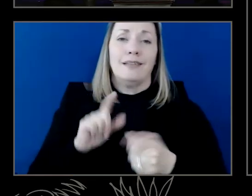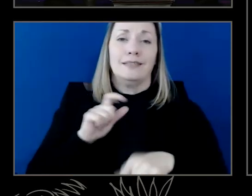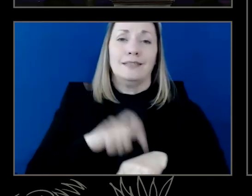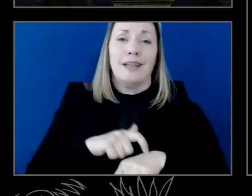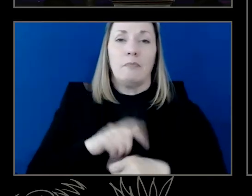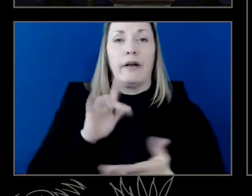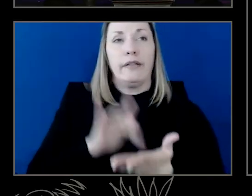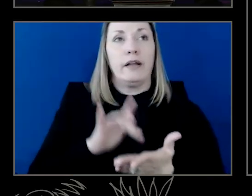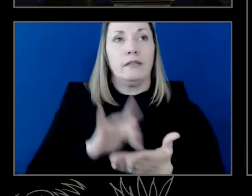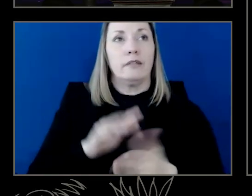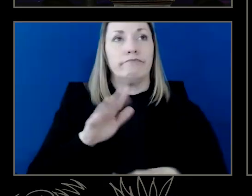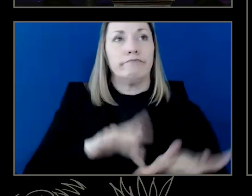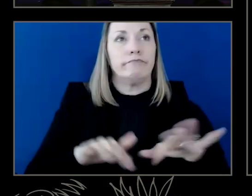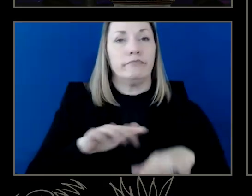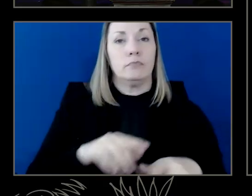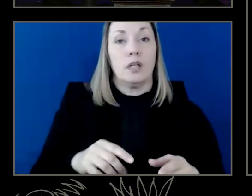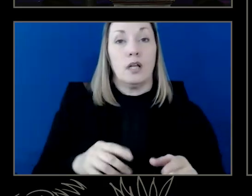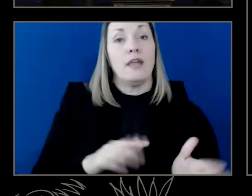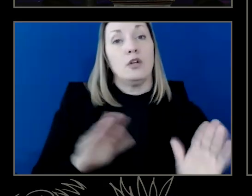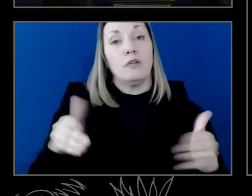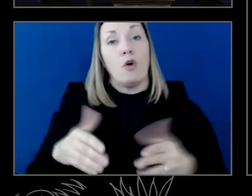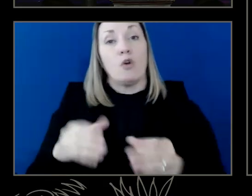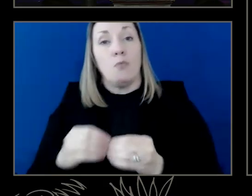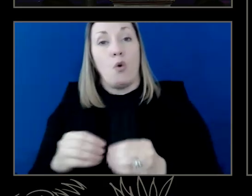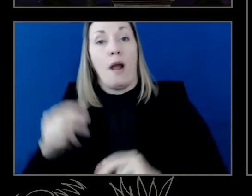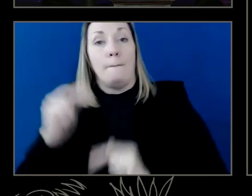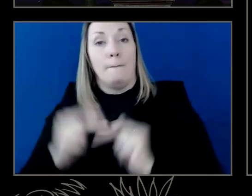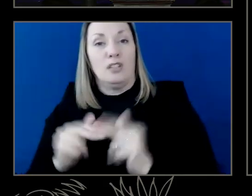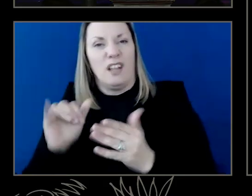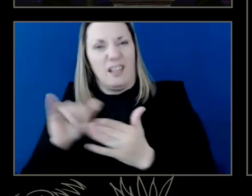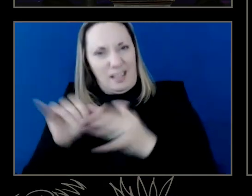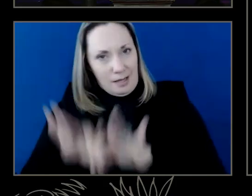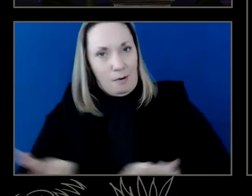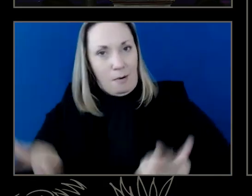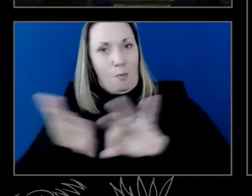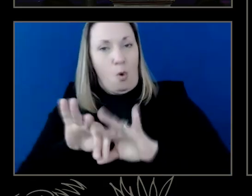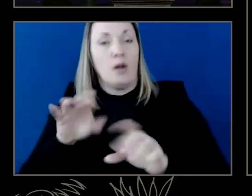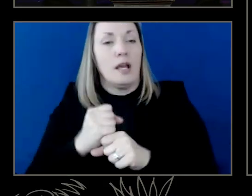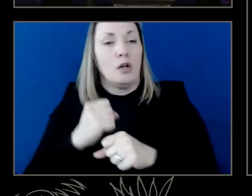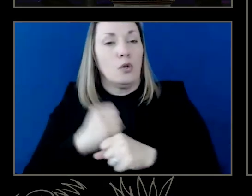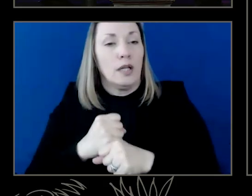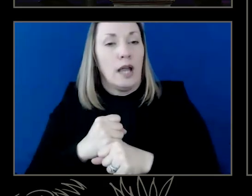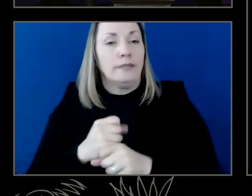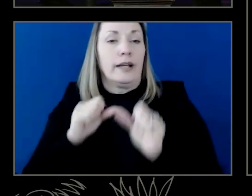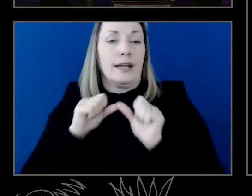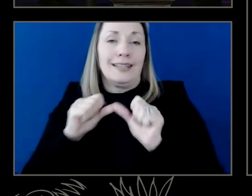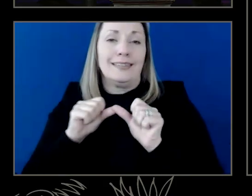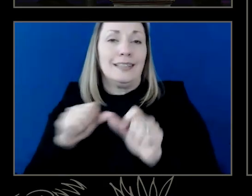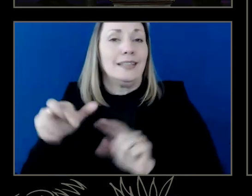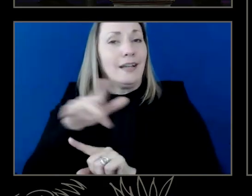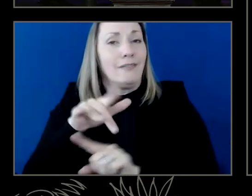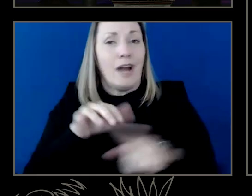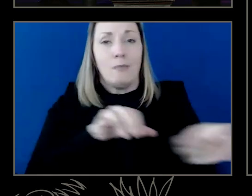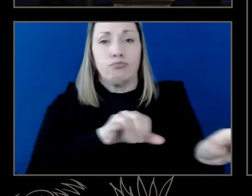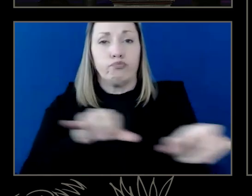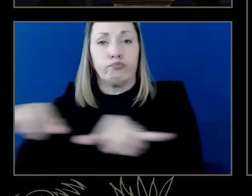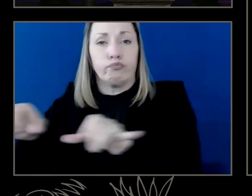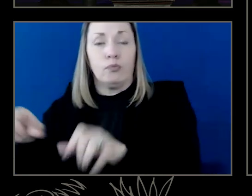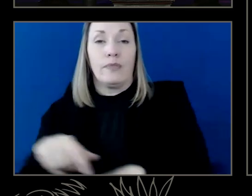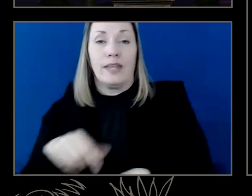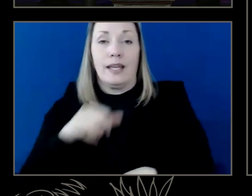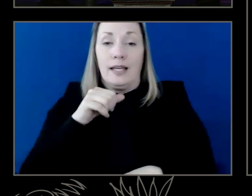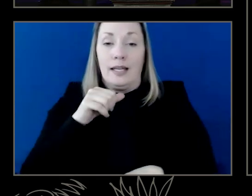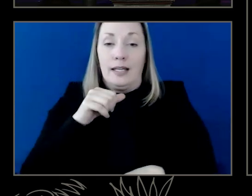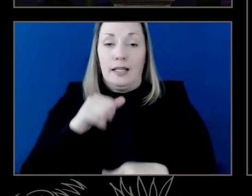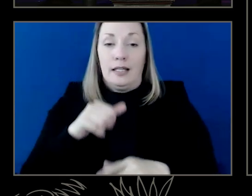clicking around and more time building. That's the important thing. It creates consistent environments. No more it